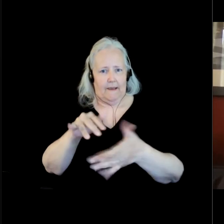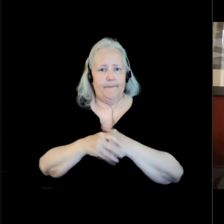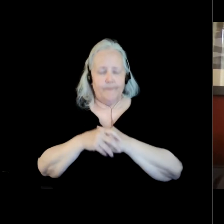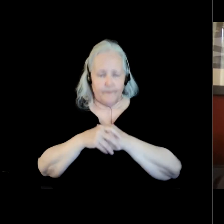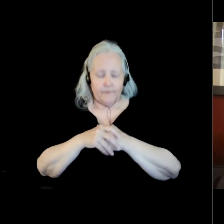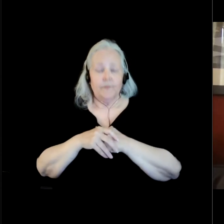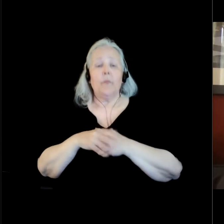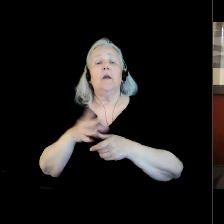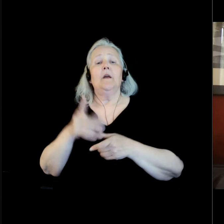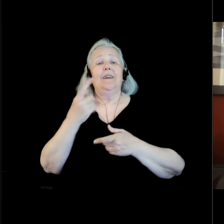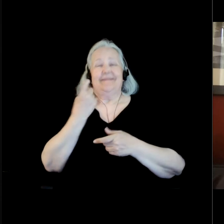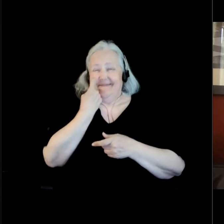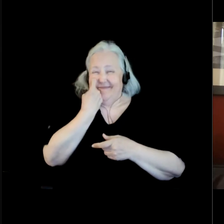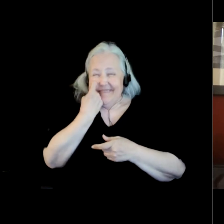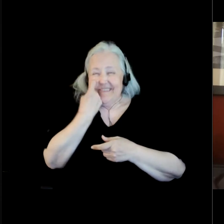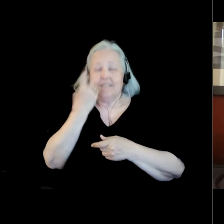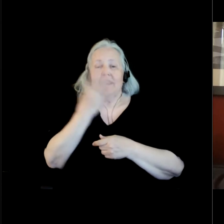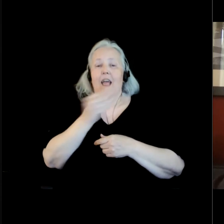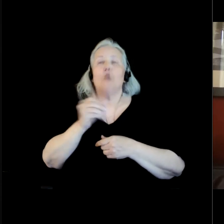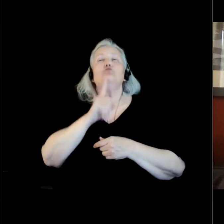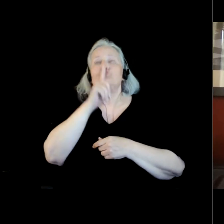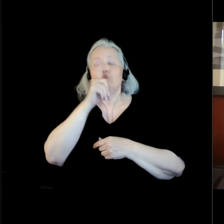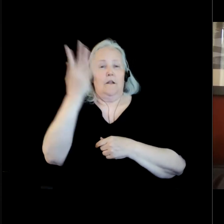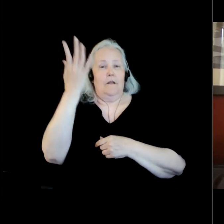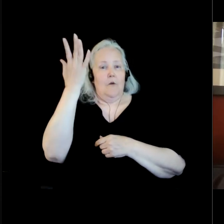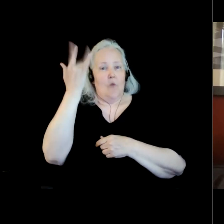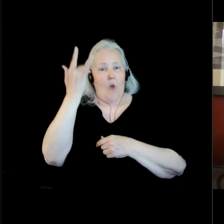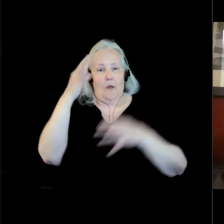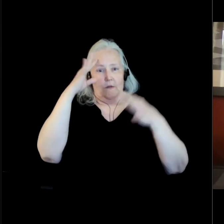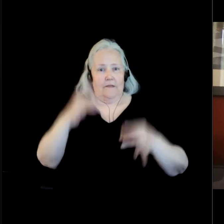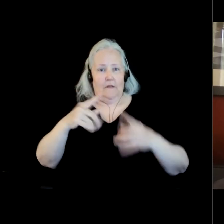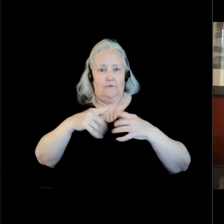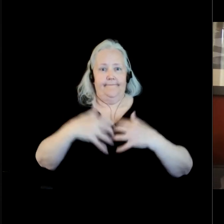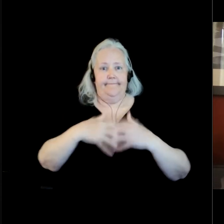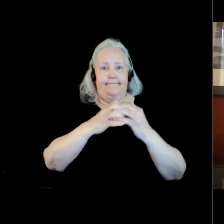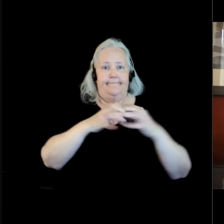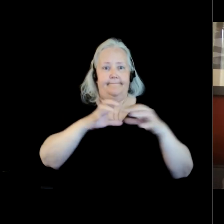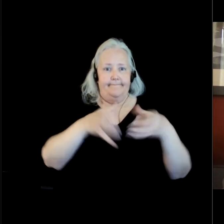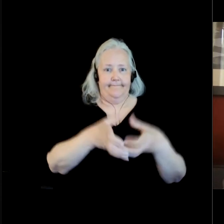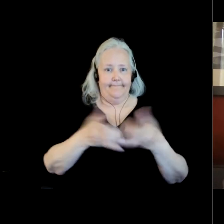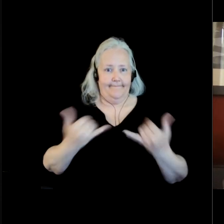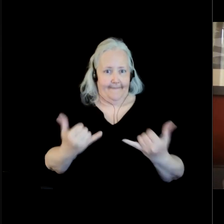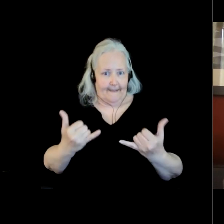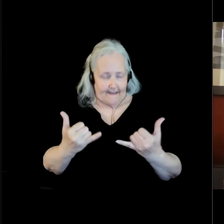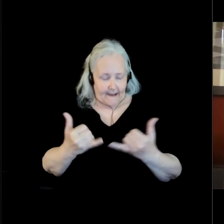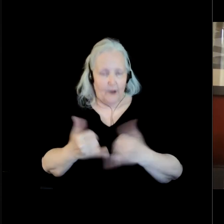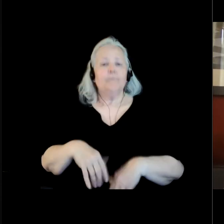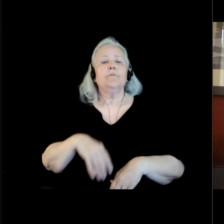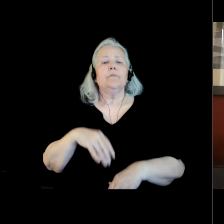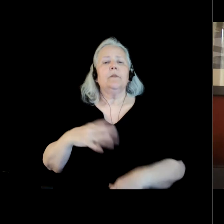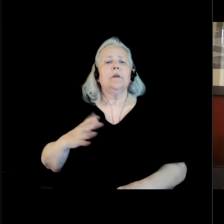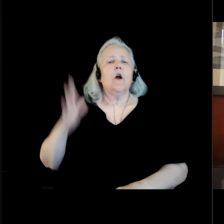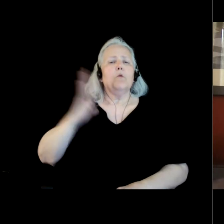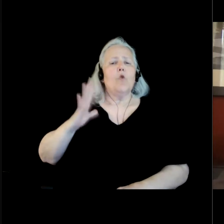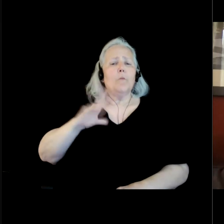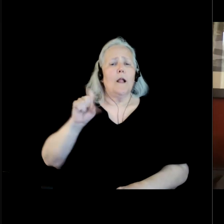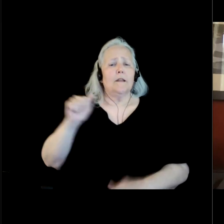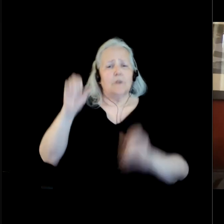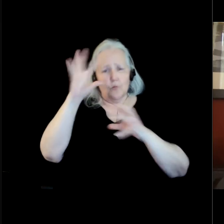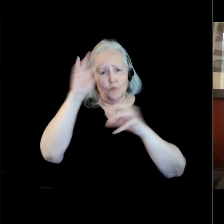immediately, and the thing that really brought us to this point today, is a report that former LSA President